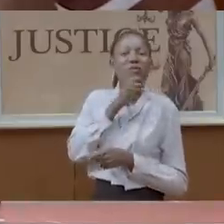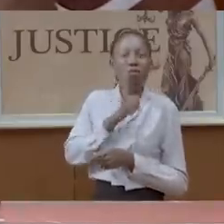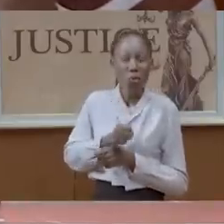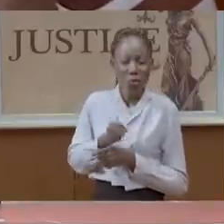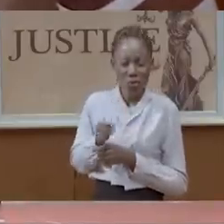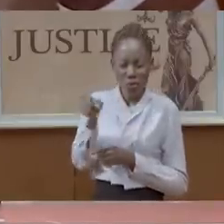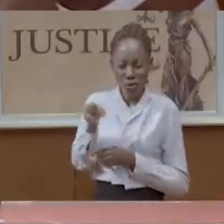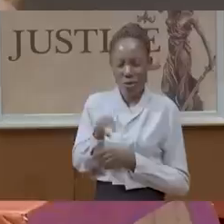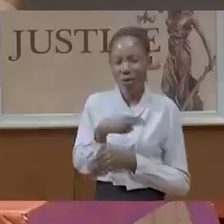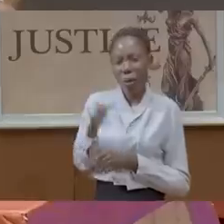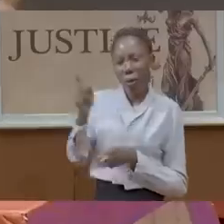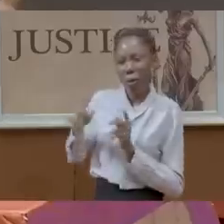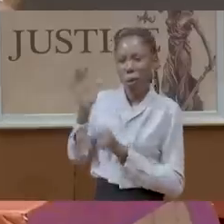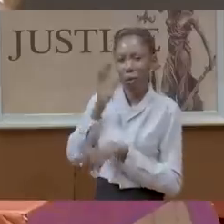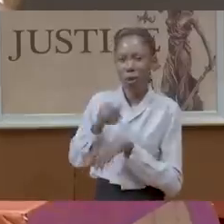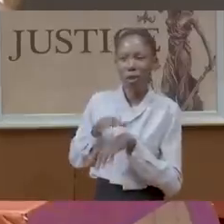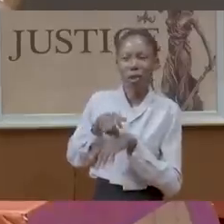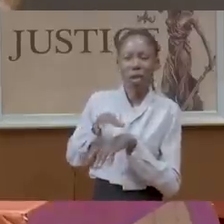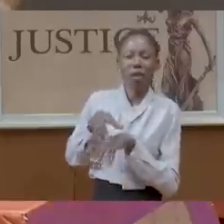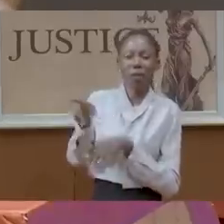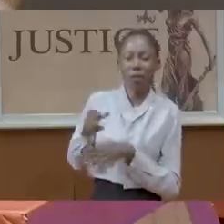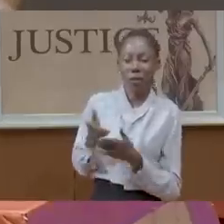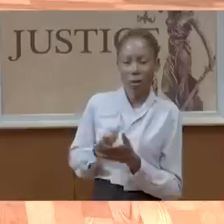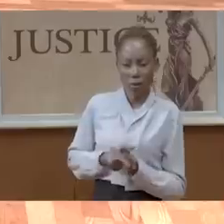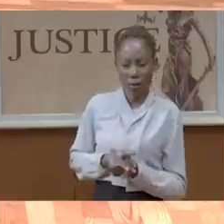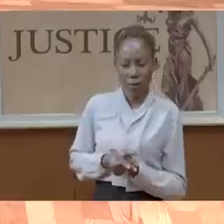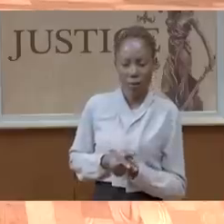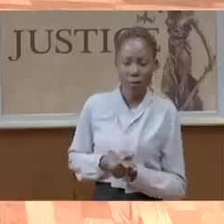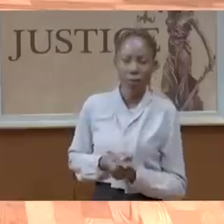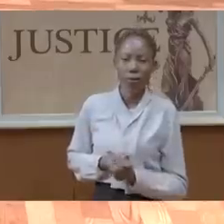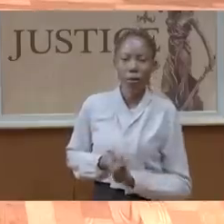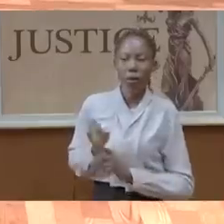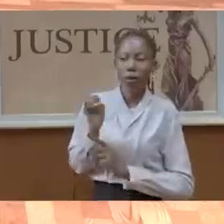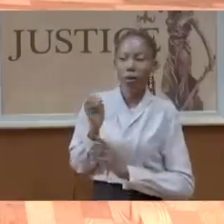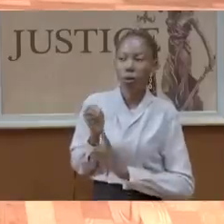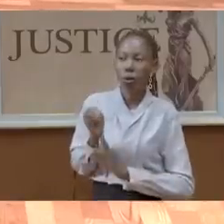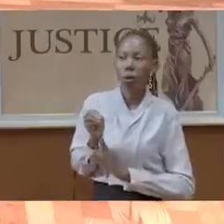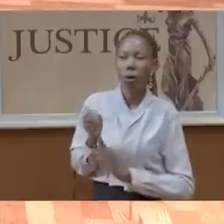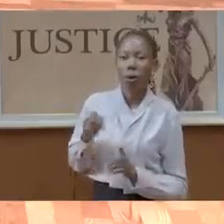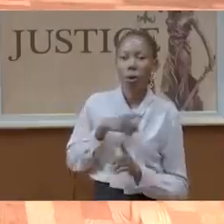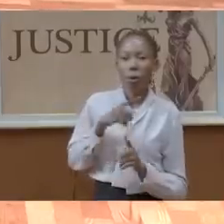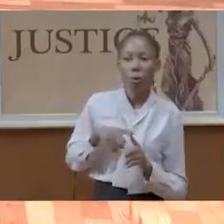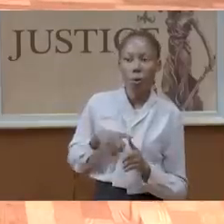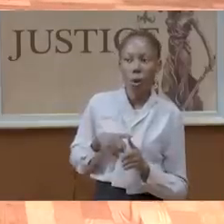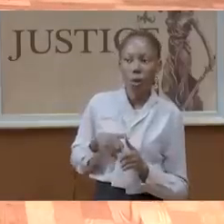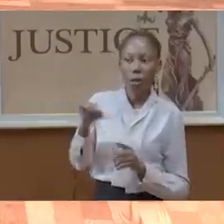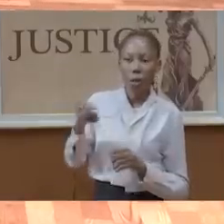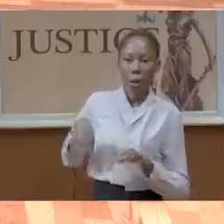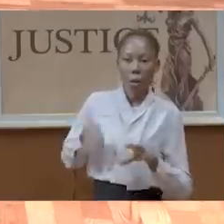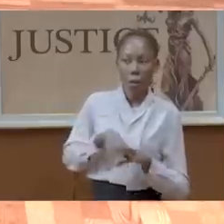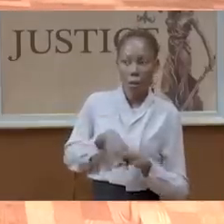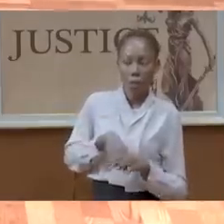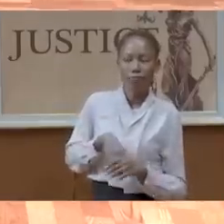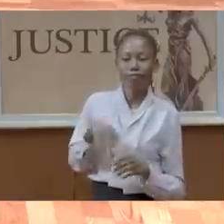me. So he now told me that I'm the one, because the pastor, when she discovered some things, we fixed our wedding for 2002. I